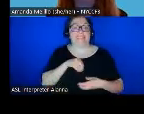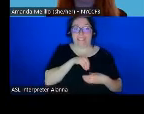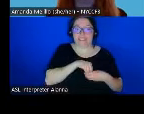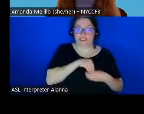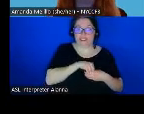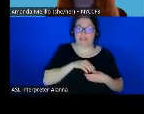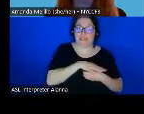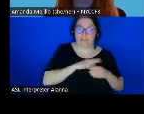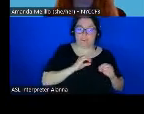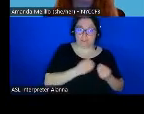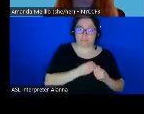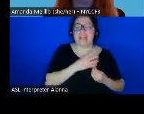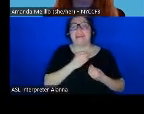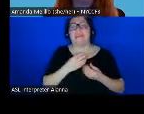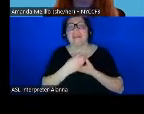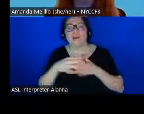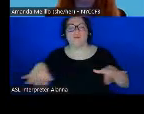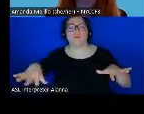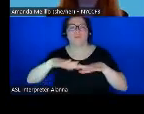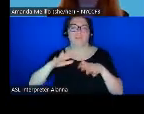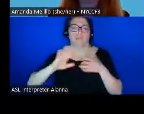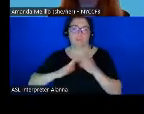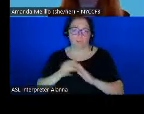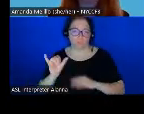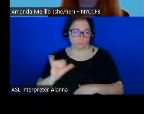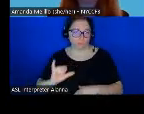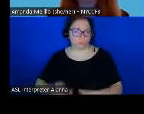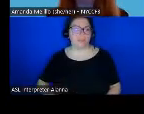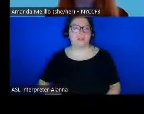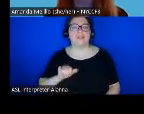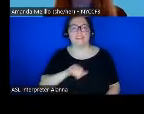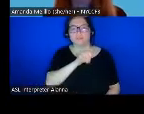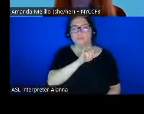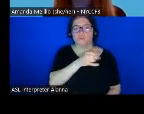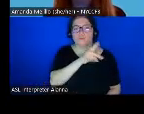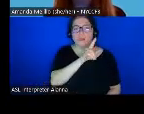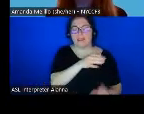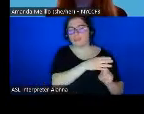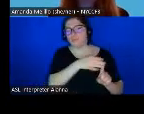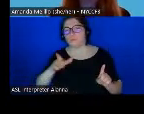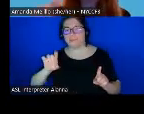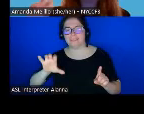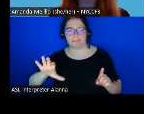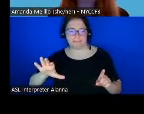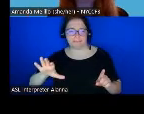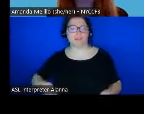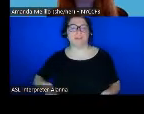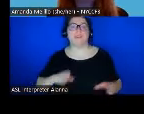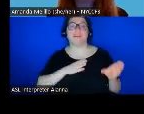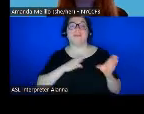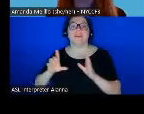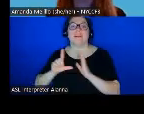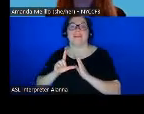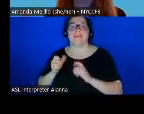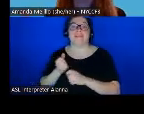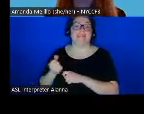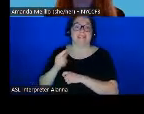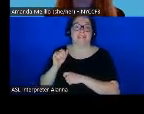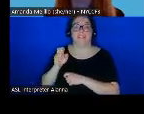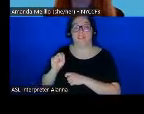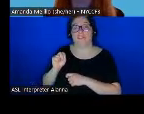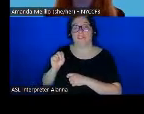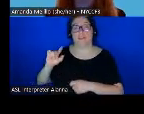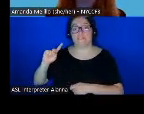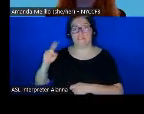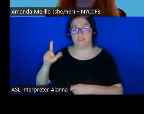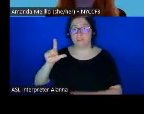externally that's going to happen between july and the end of december uh and then starting january 1st 2023 we start